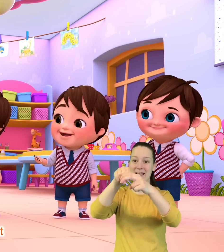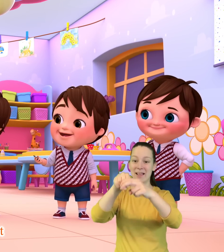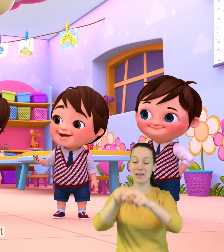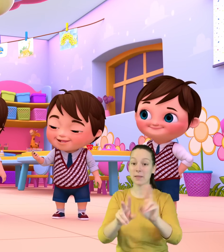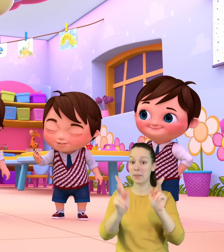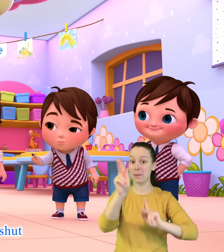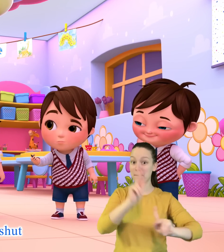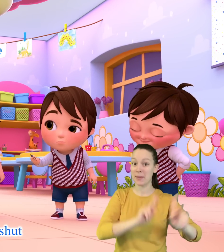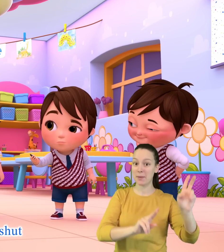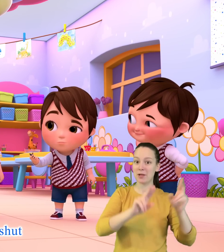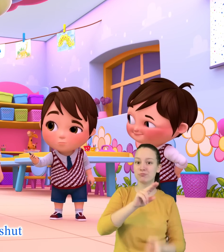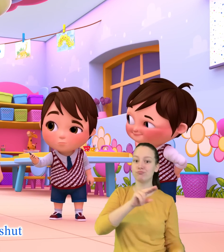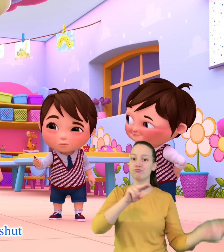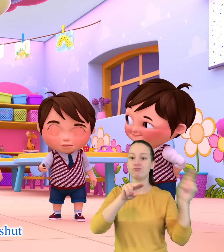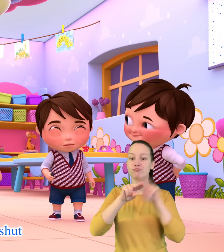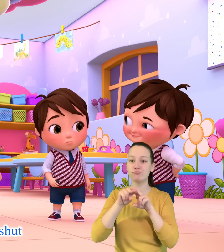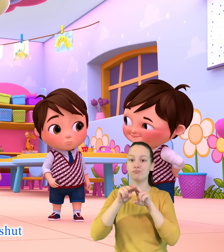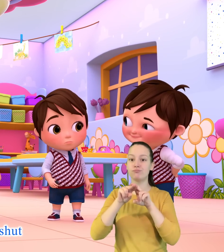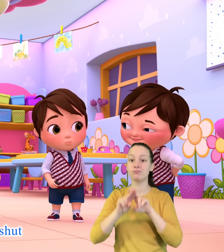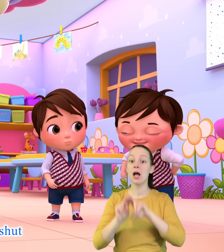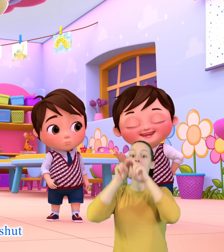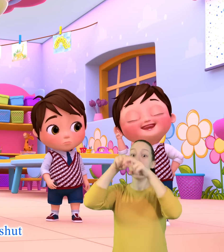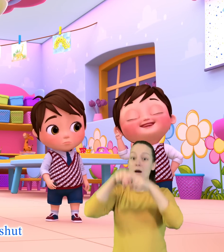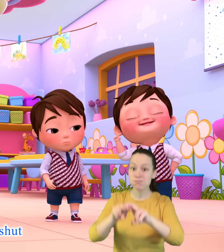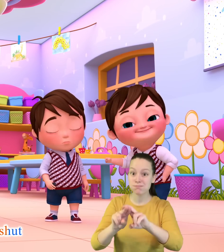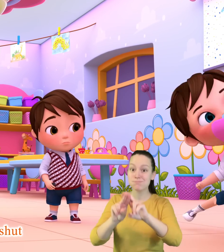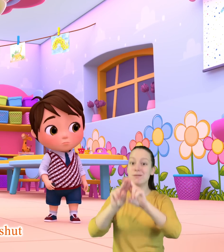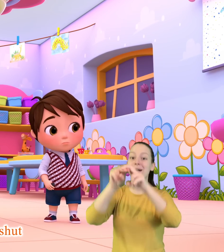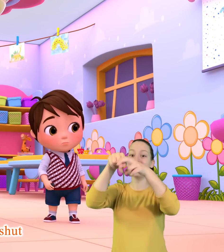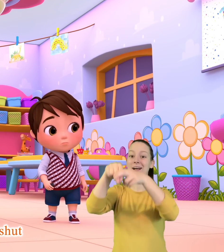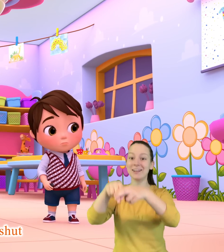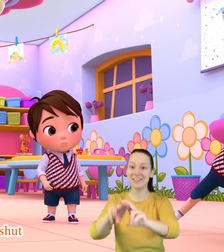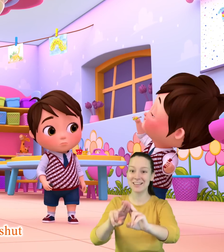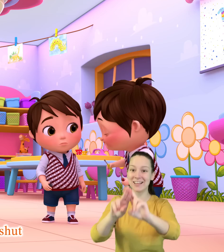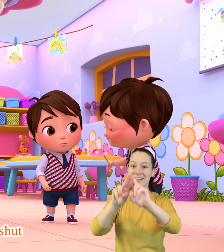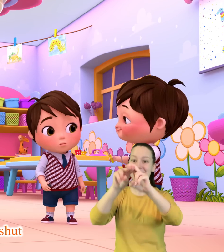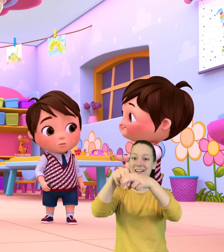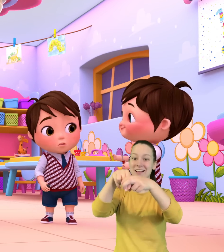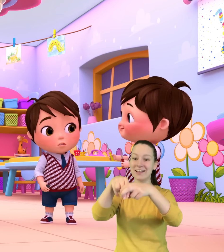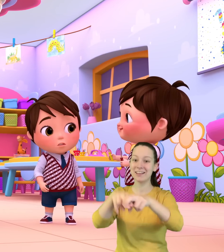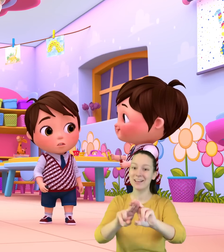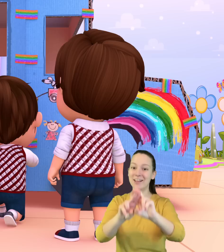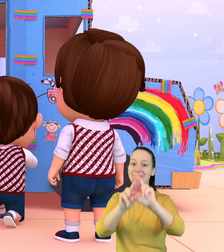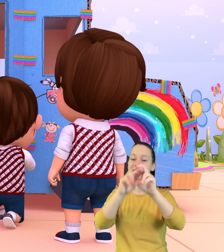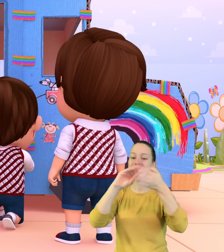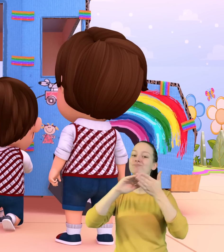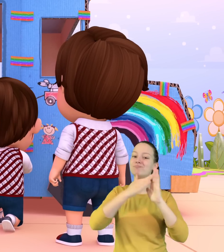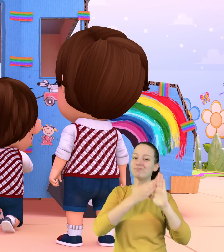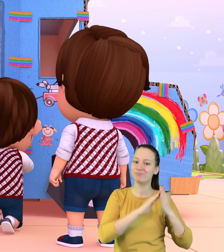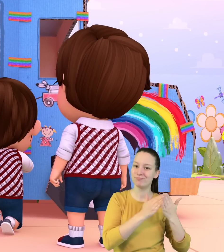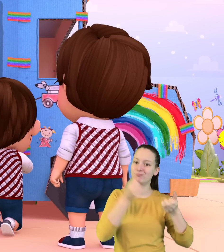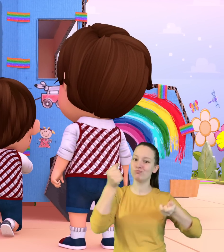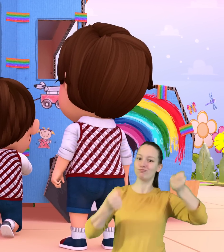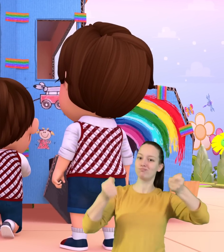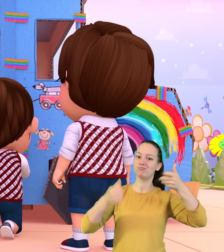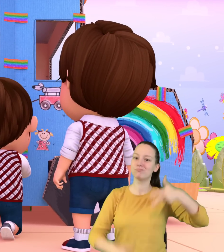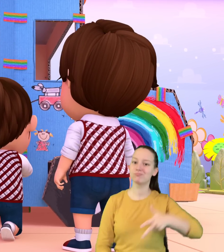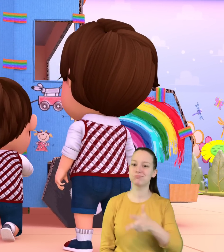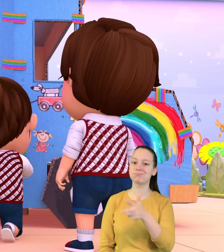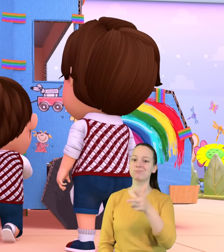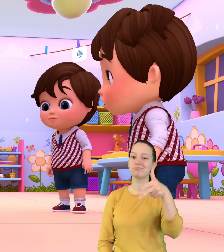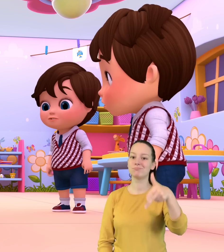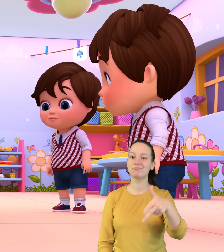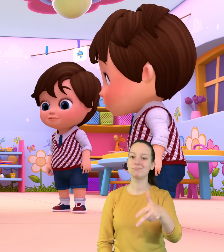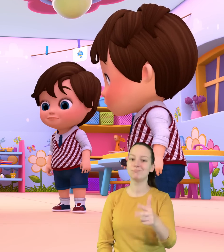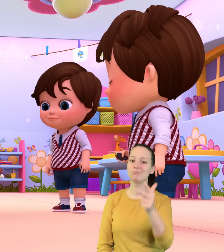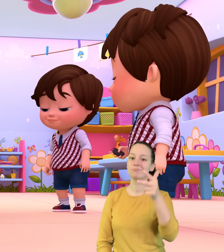and shut. The doors on the bus go open and shut all through